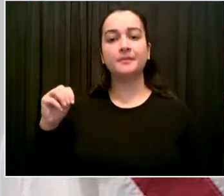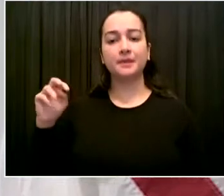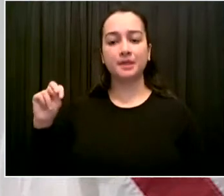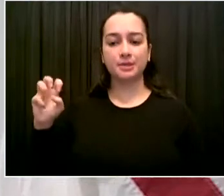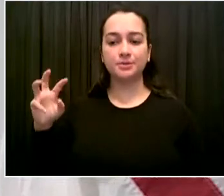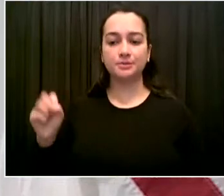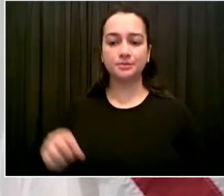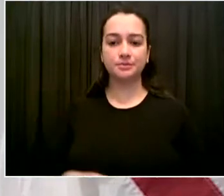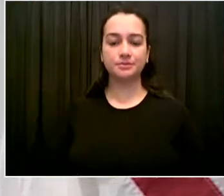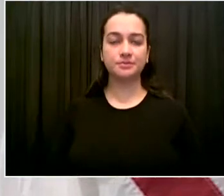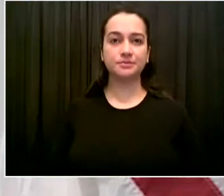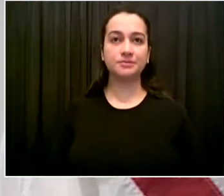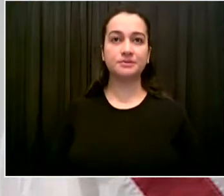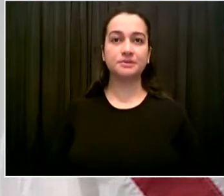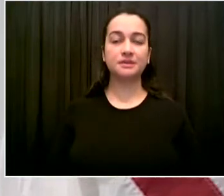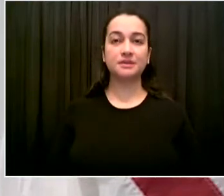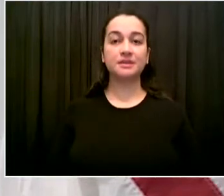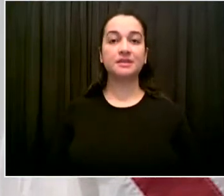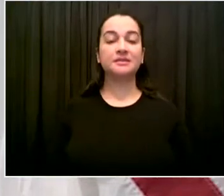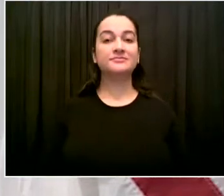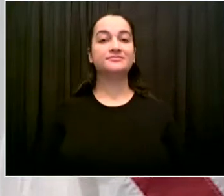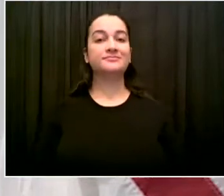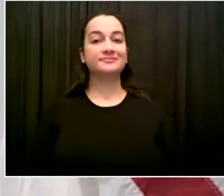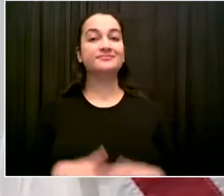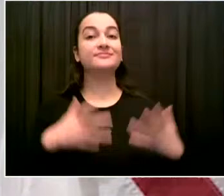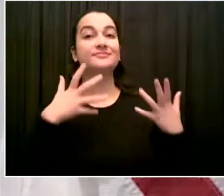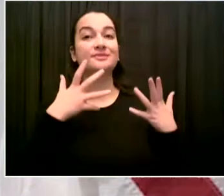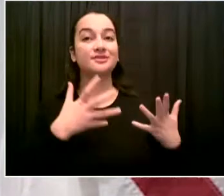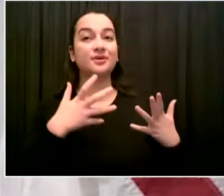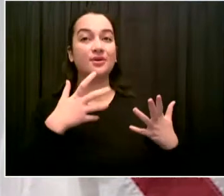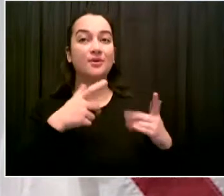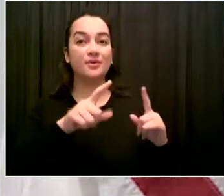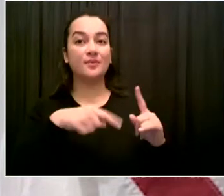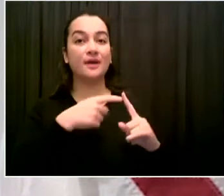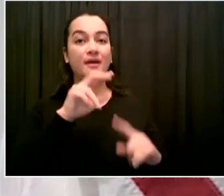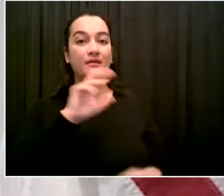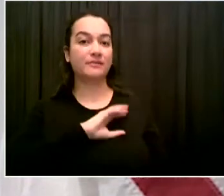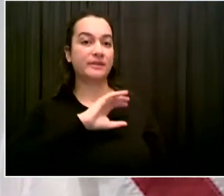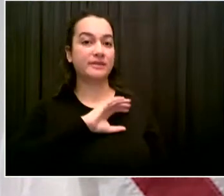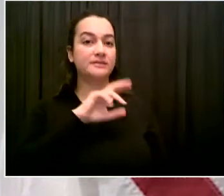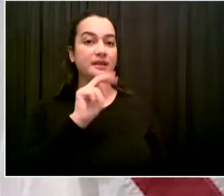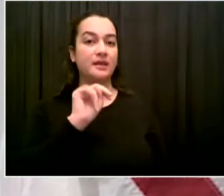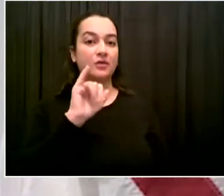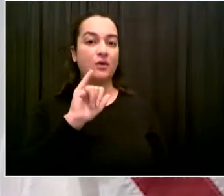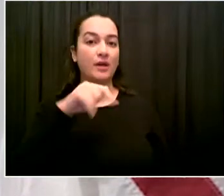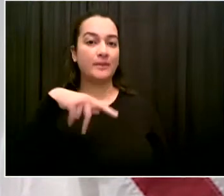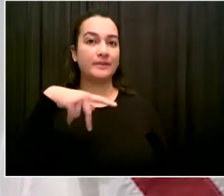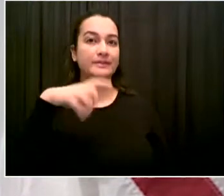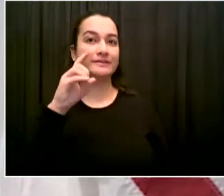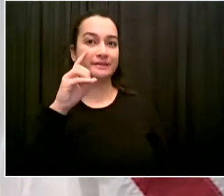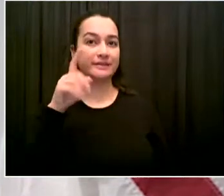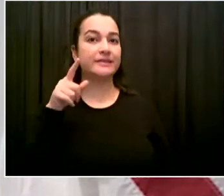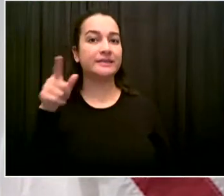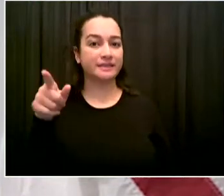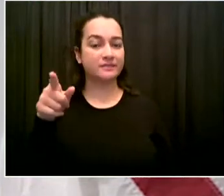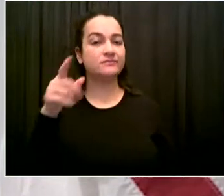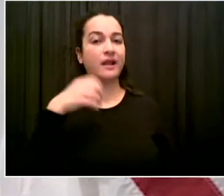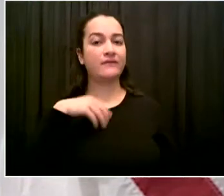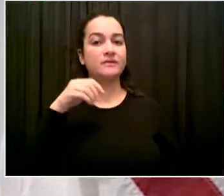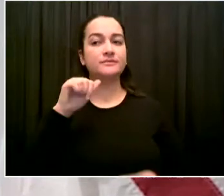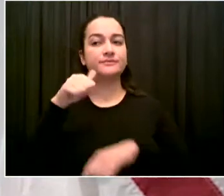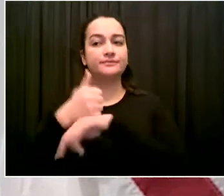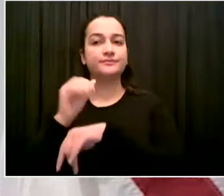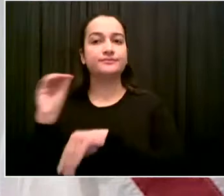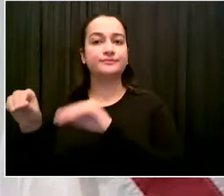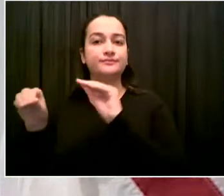to protect against Asian American or against anti-Asian hate crimes. Can you talk about what your administration is doing beyond